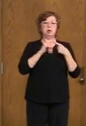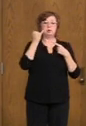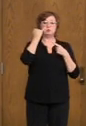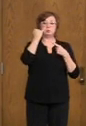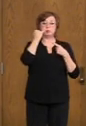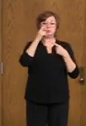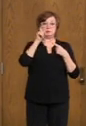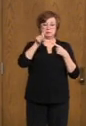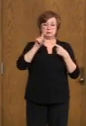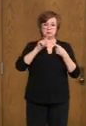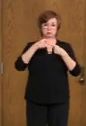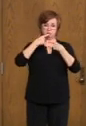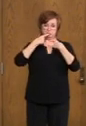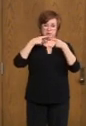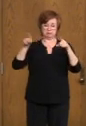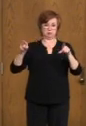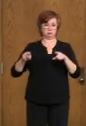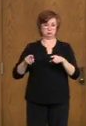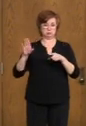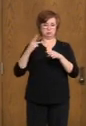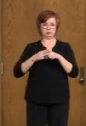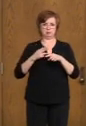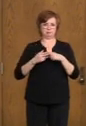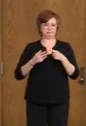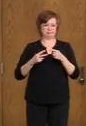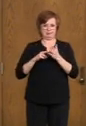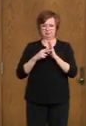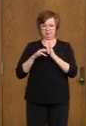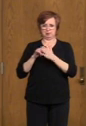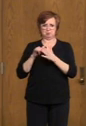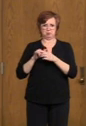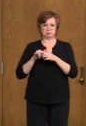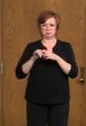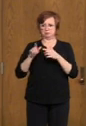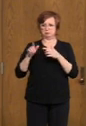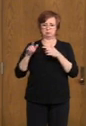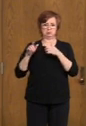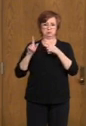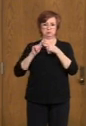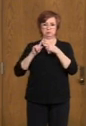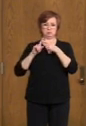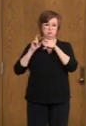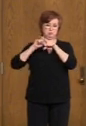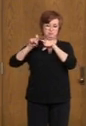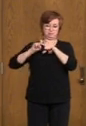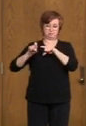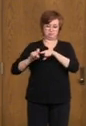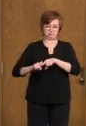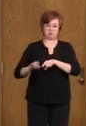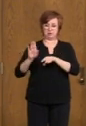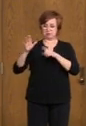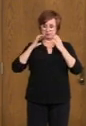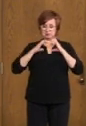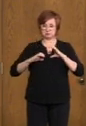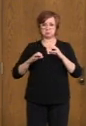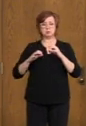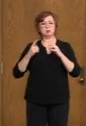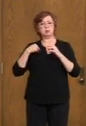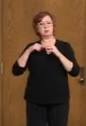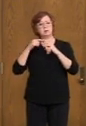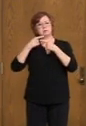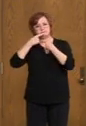couldn't trace all the people, all the customers who came, obviously in that case an outbreak is named and the public is told